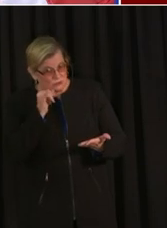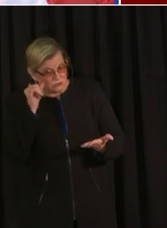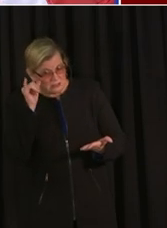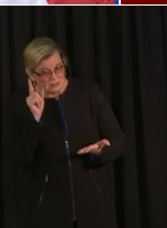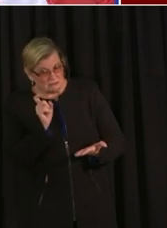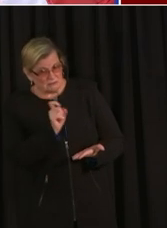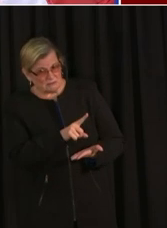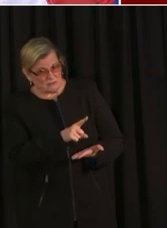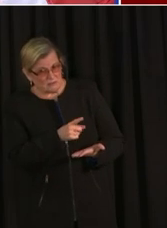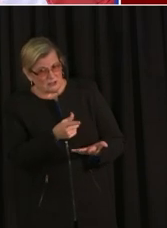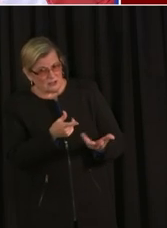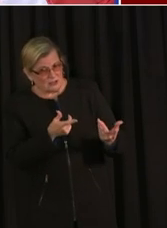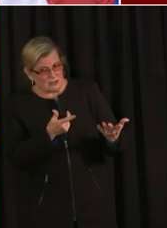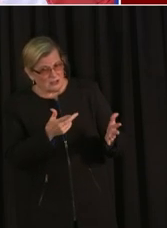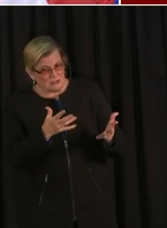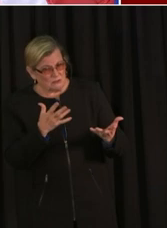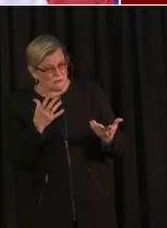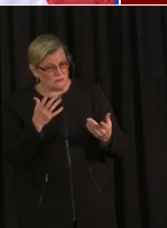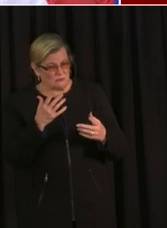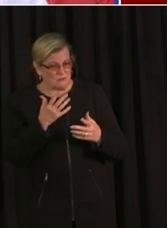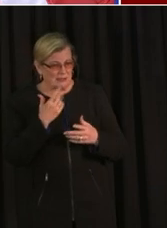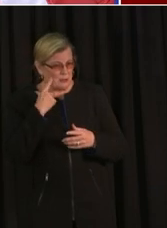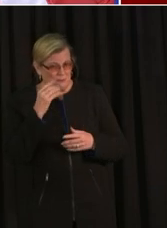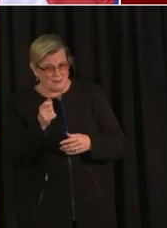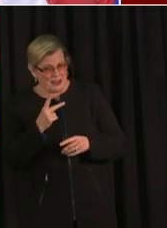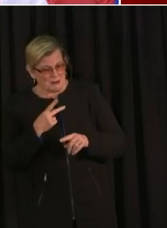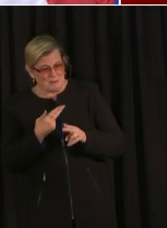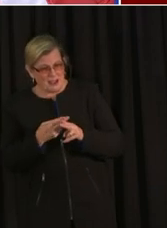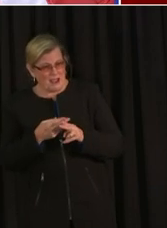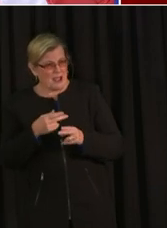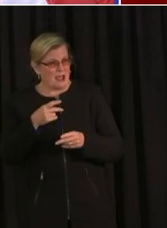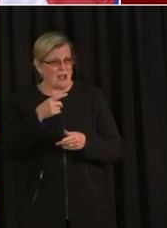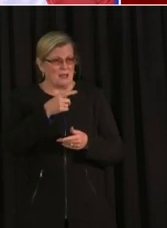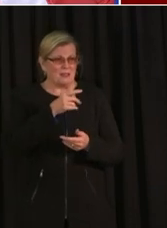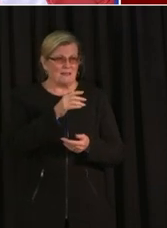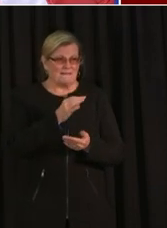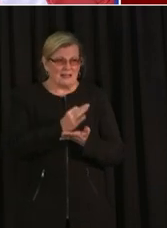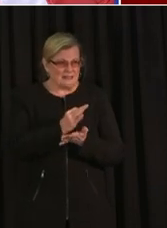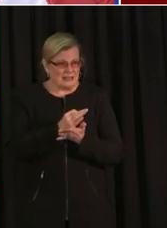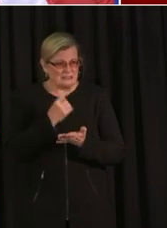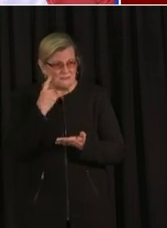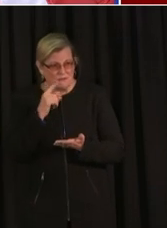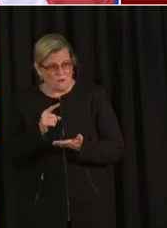paring back of funding for rental assistance and homeless service programs at this time?